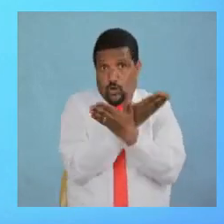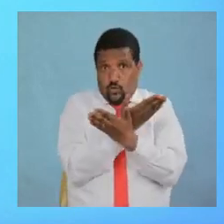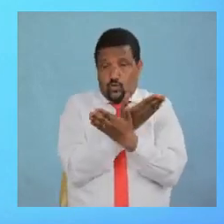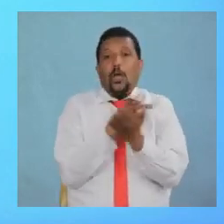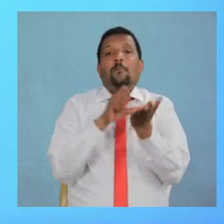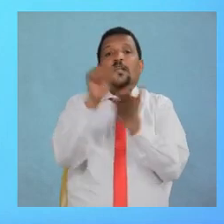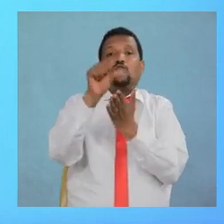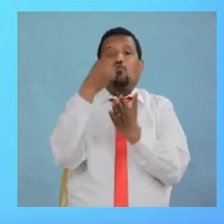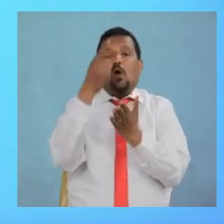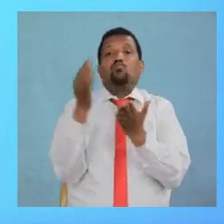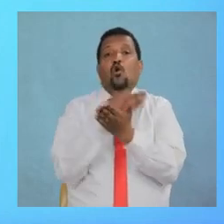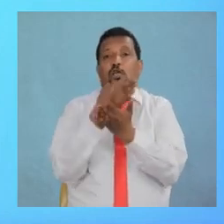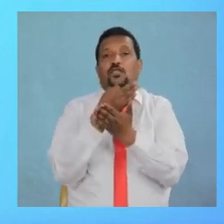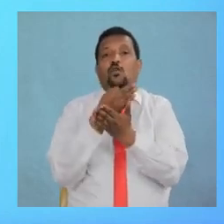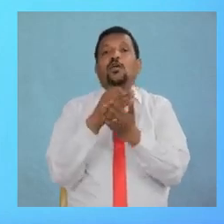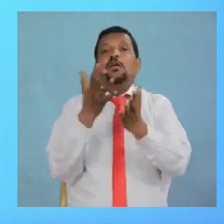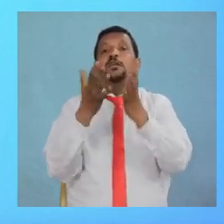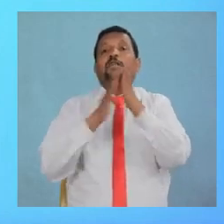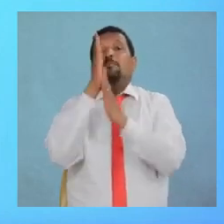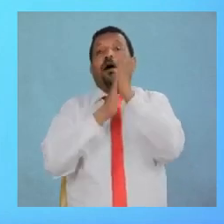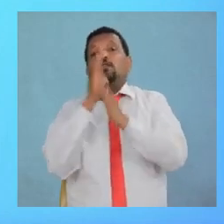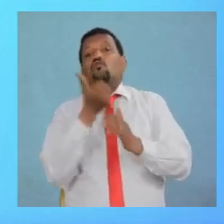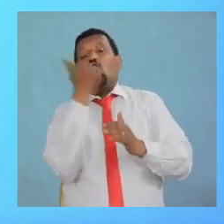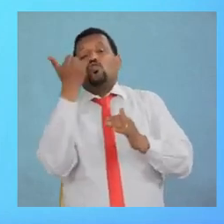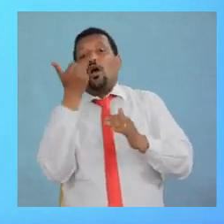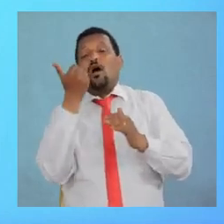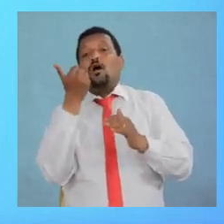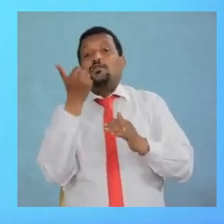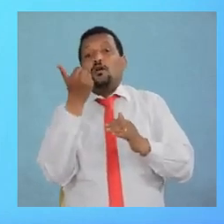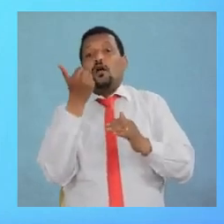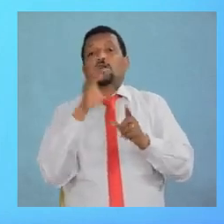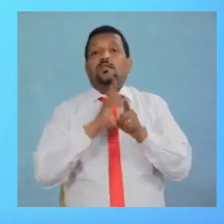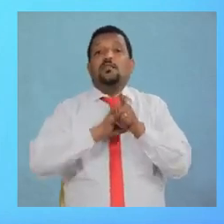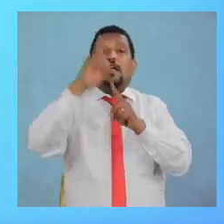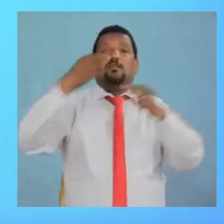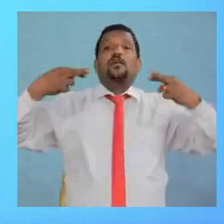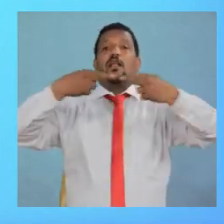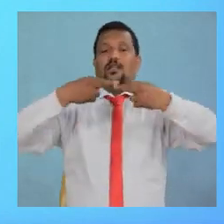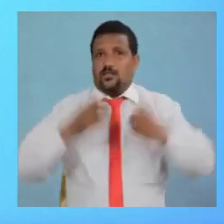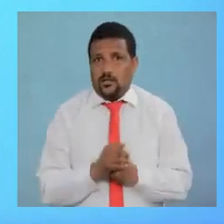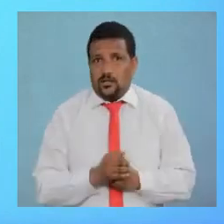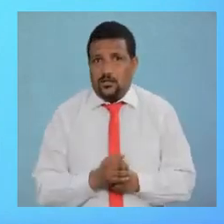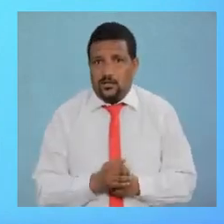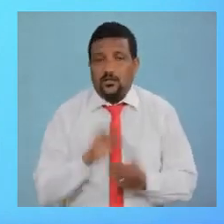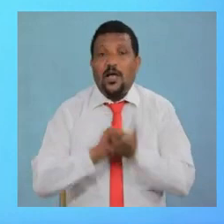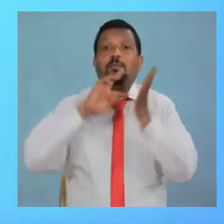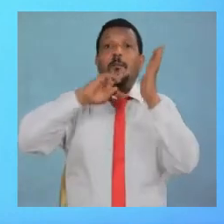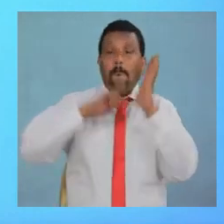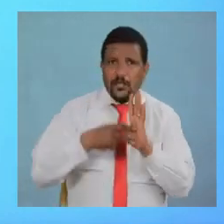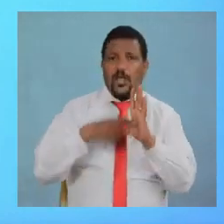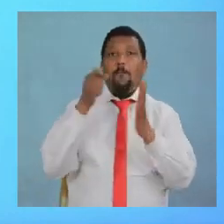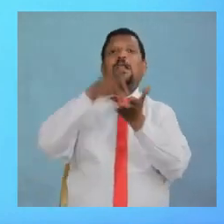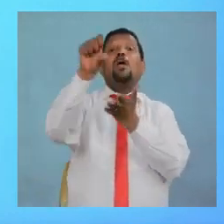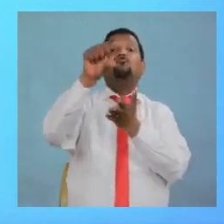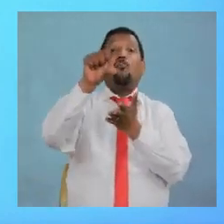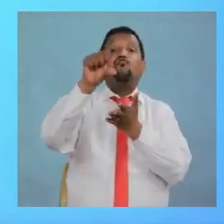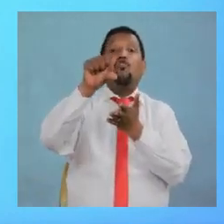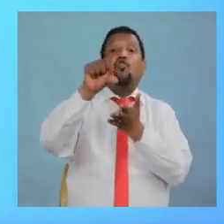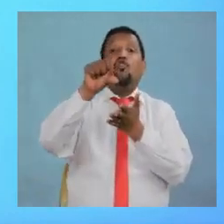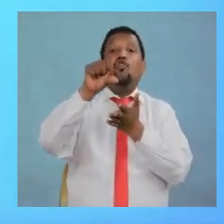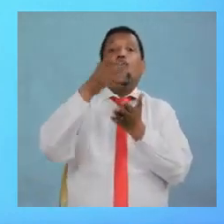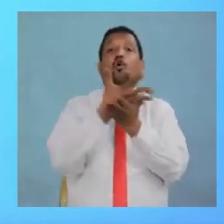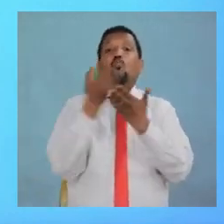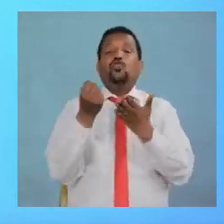the price of one product and the demand for the other are directly related. That means as price of commodity